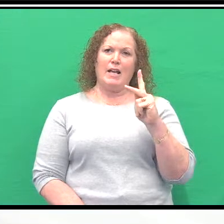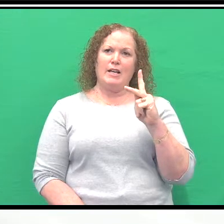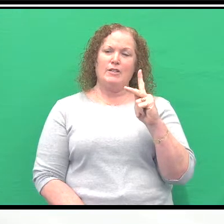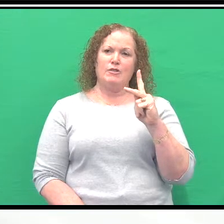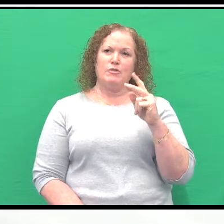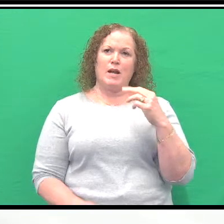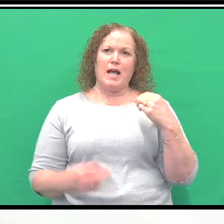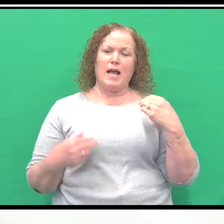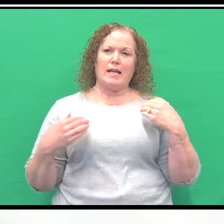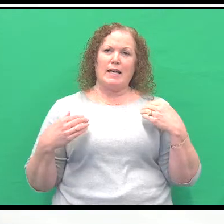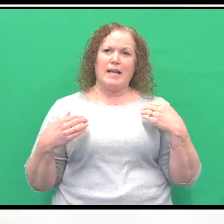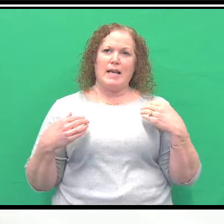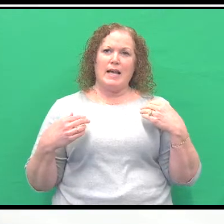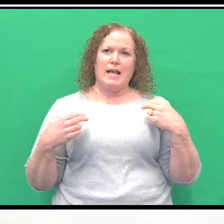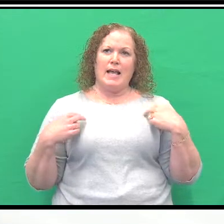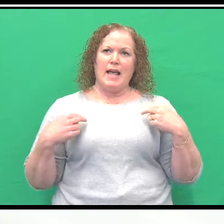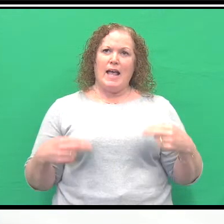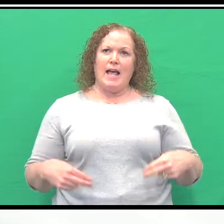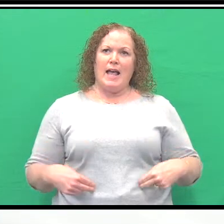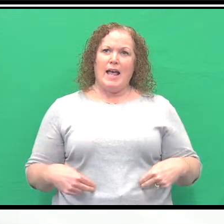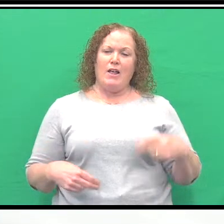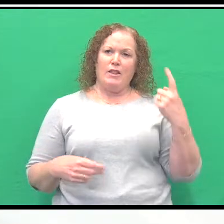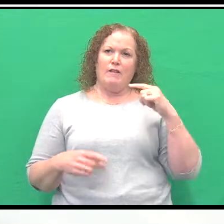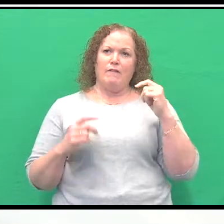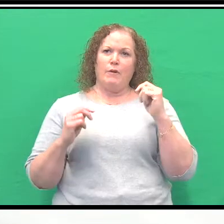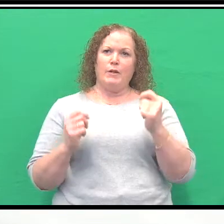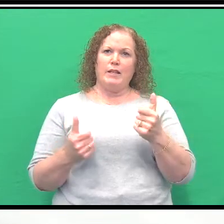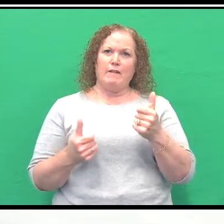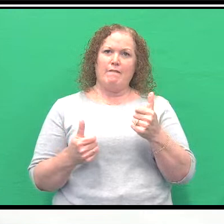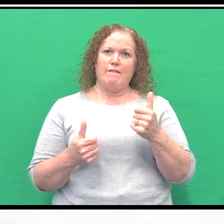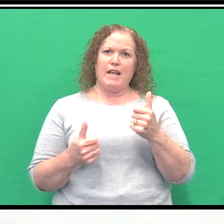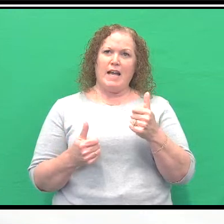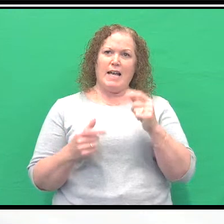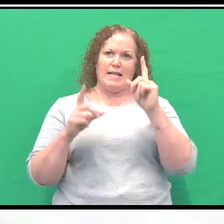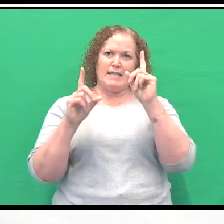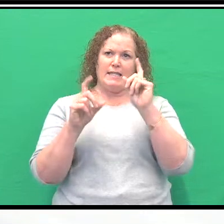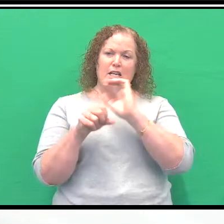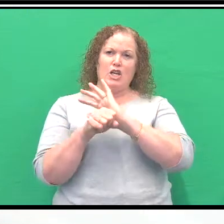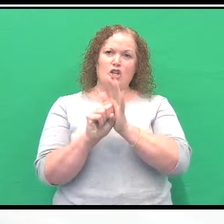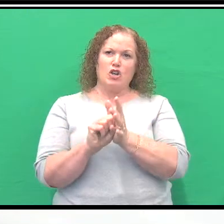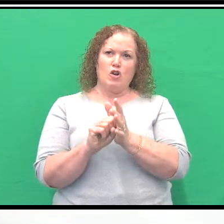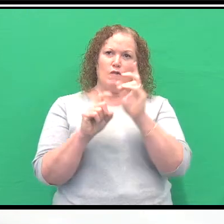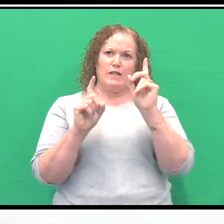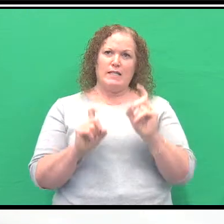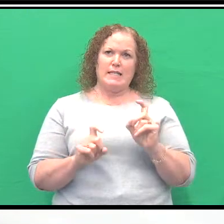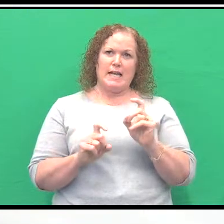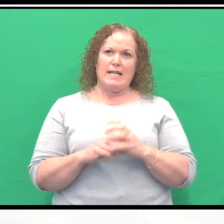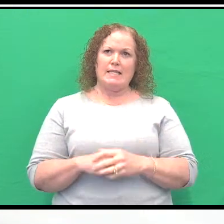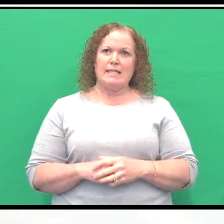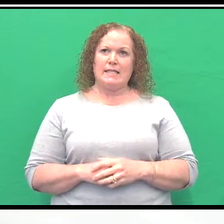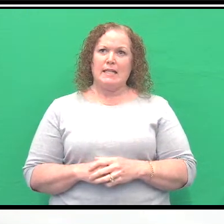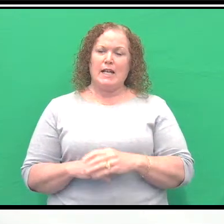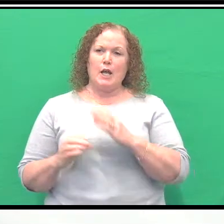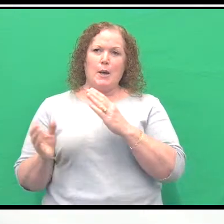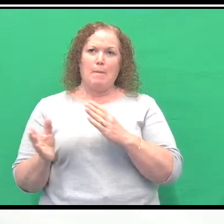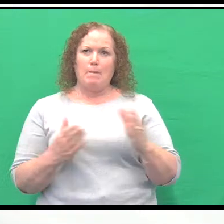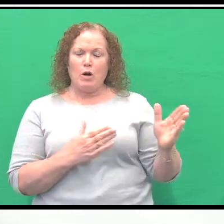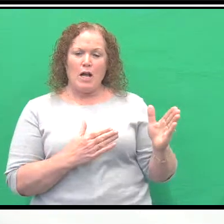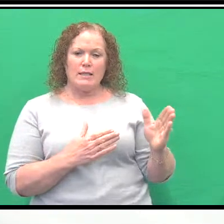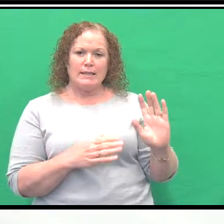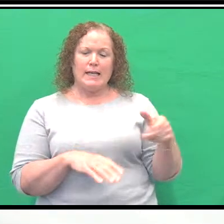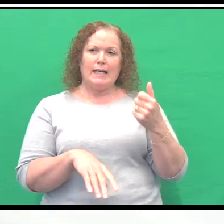and rapid antigen test administration, processing, reporting, results, and appointment setting